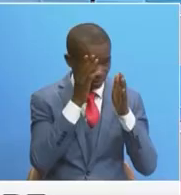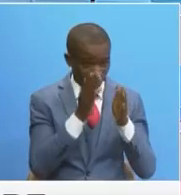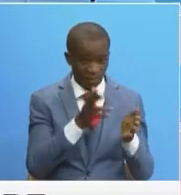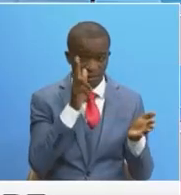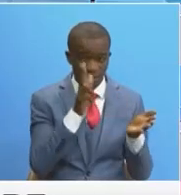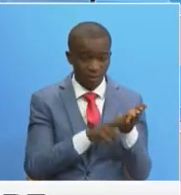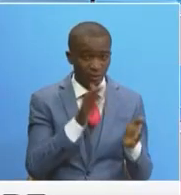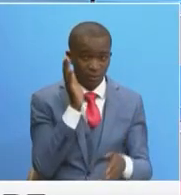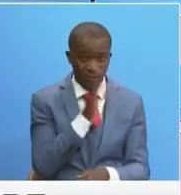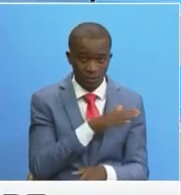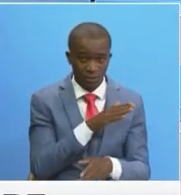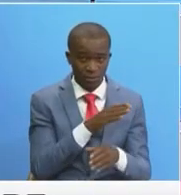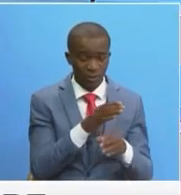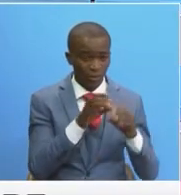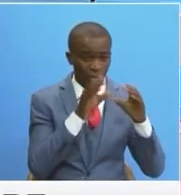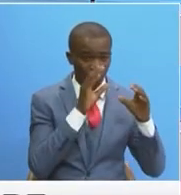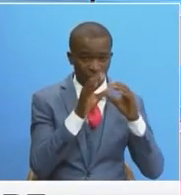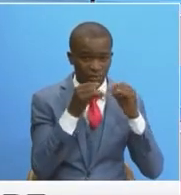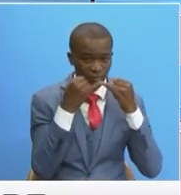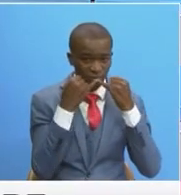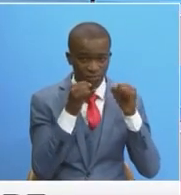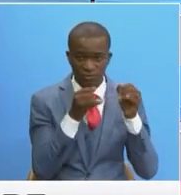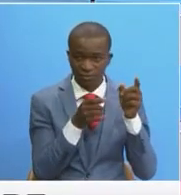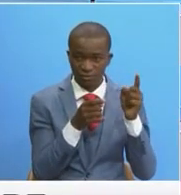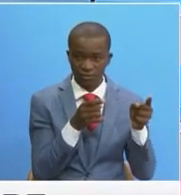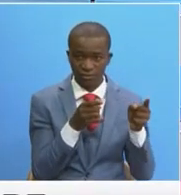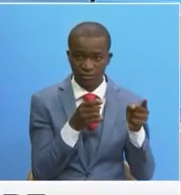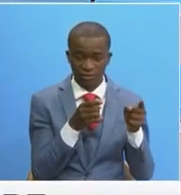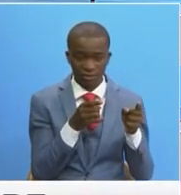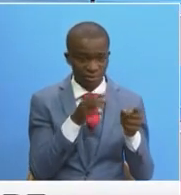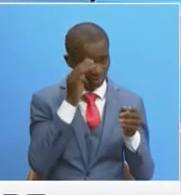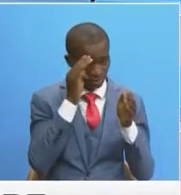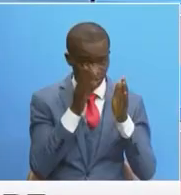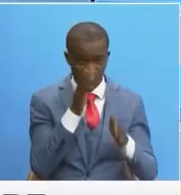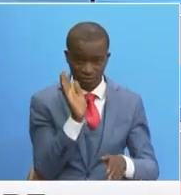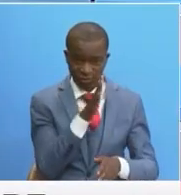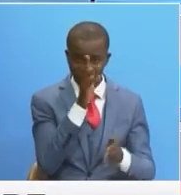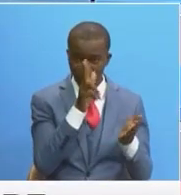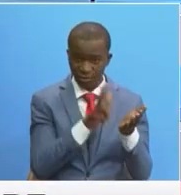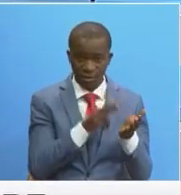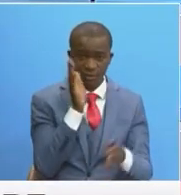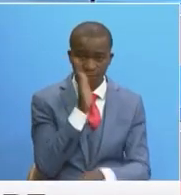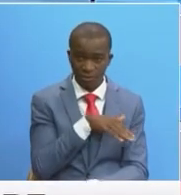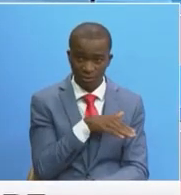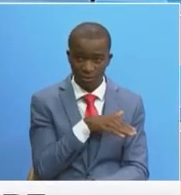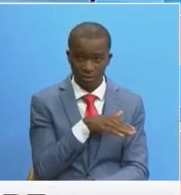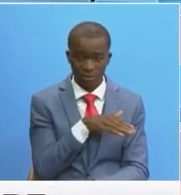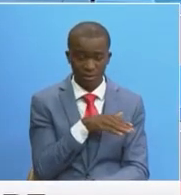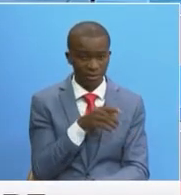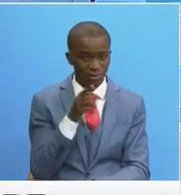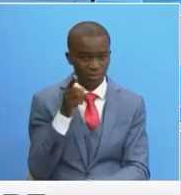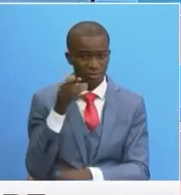of Communication Technology and Information Leocadi Ndyakeseba at the just